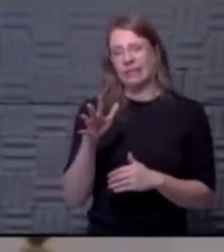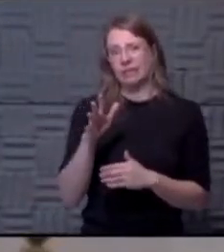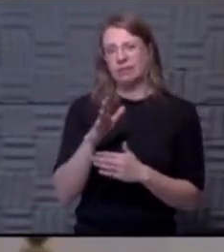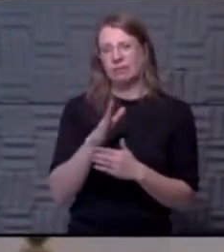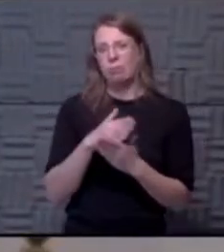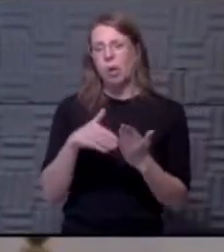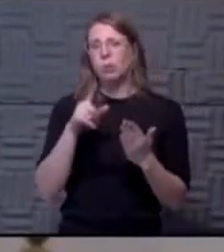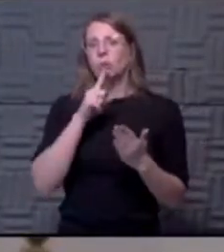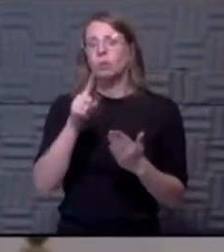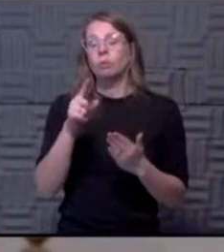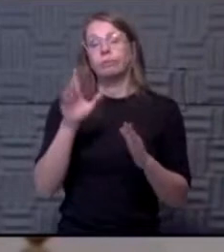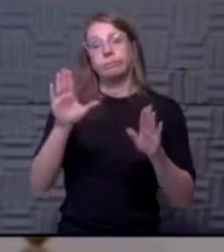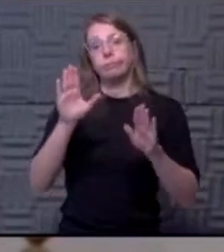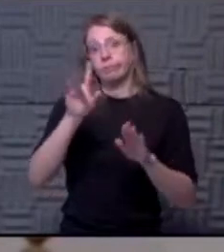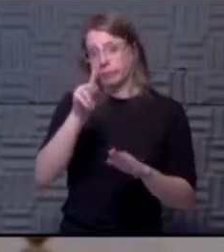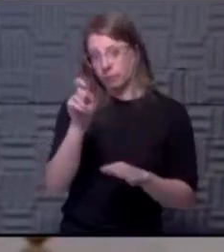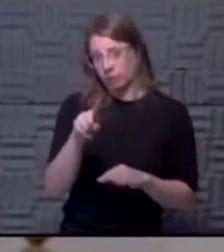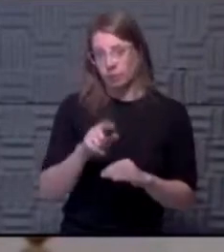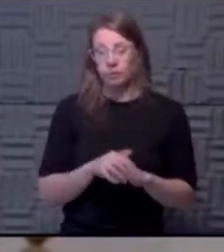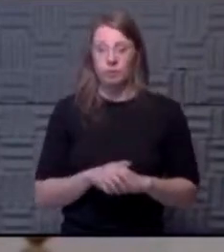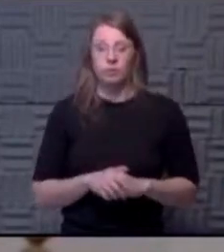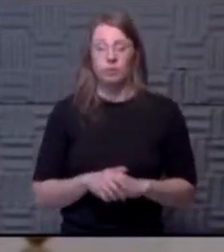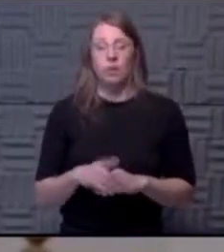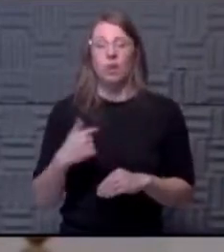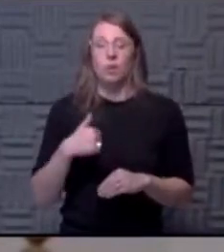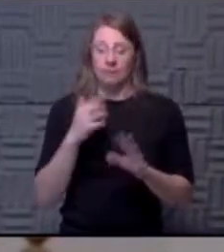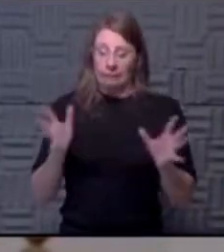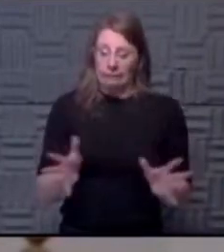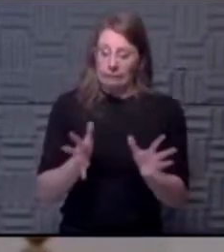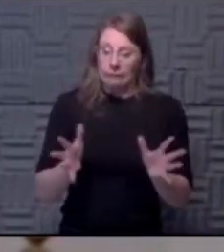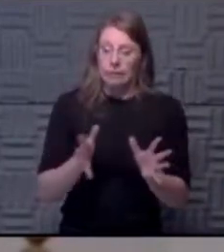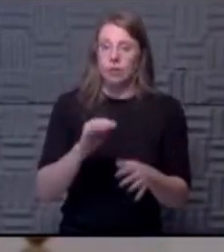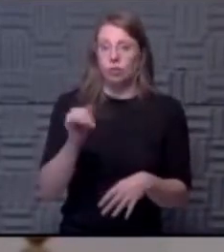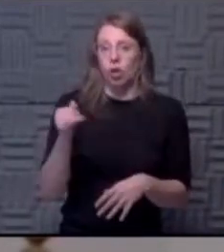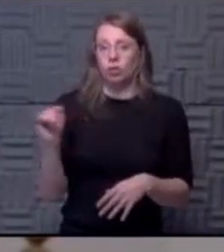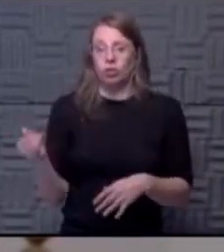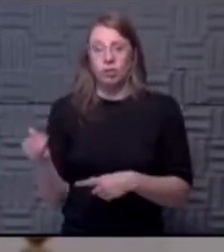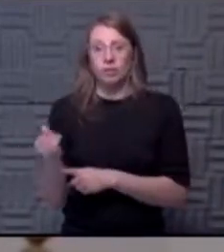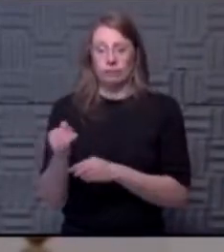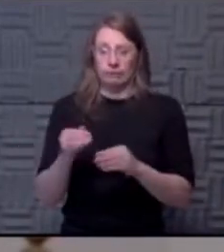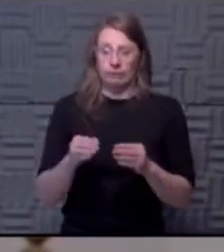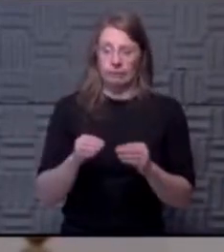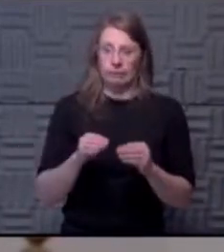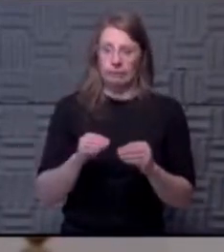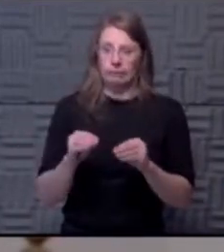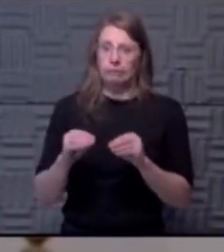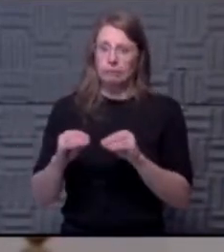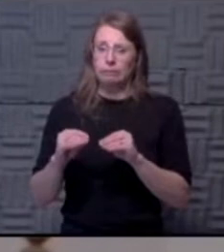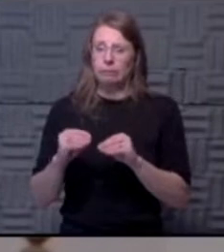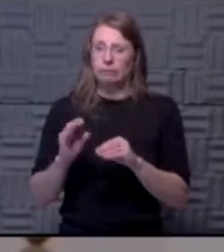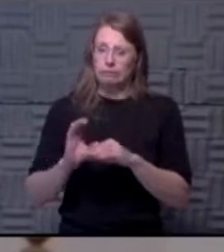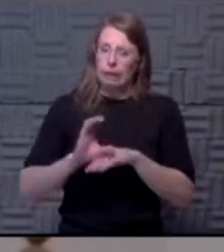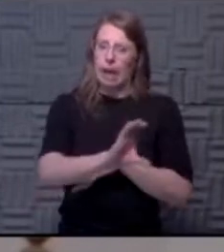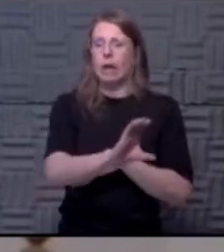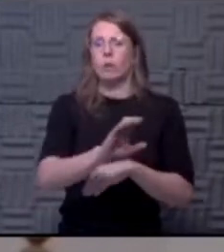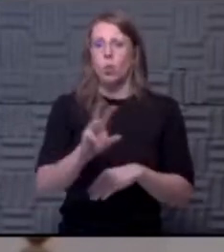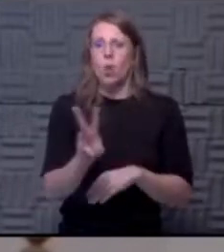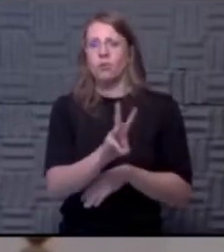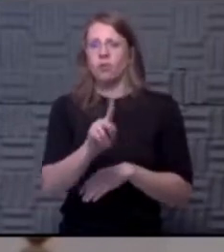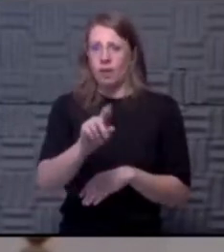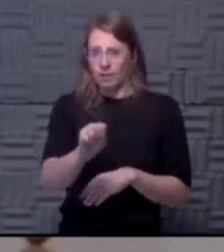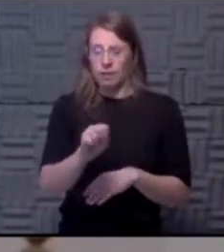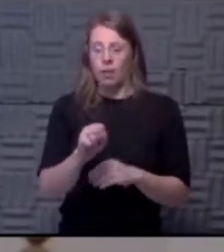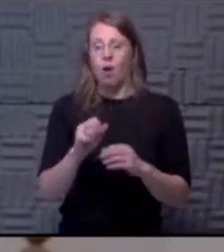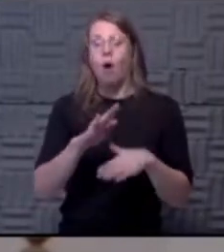question. We have pushed a lot of Johnson & Johnson product out into Western Kansas. We've done all the